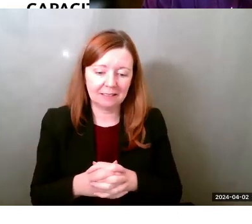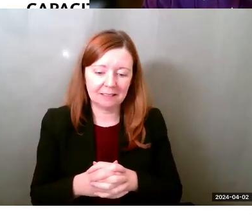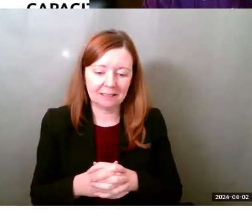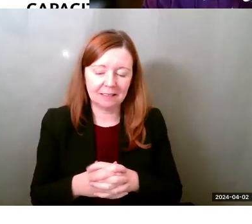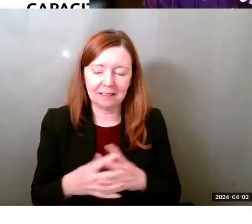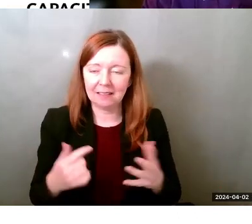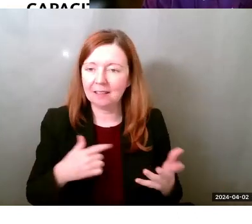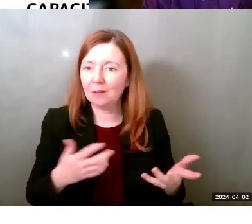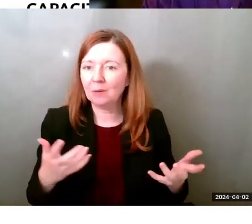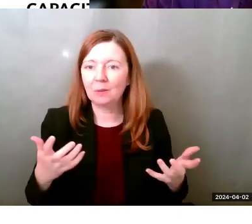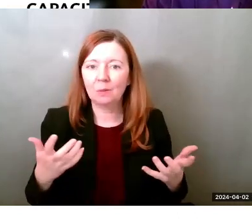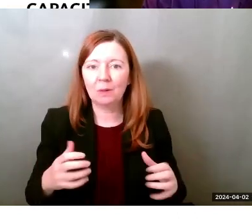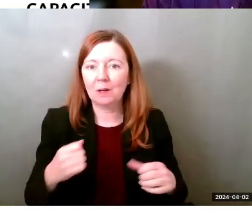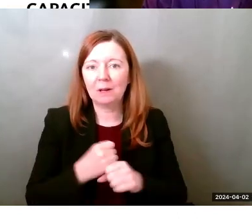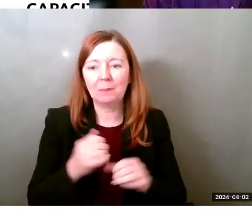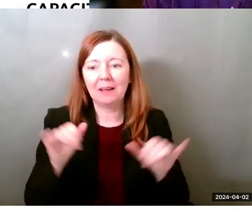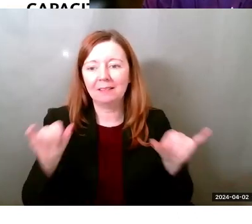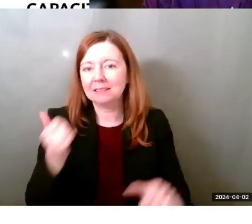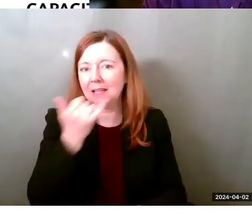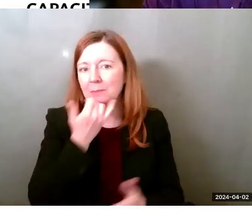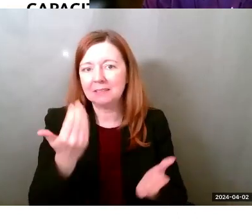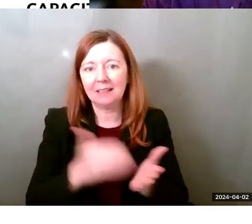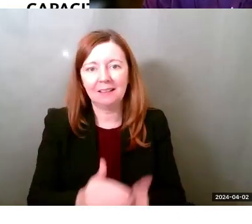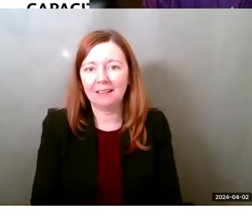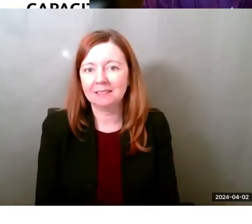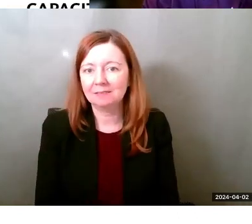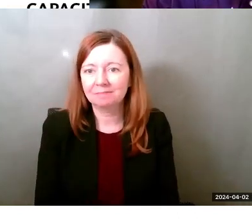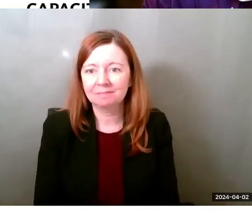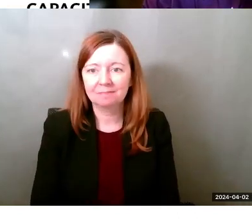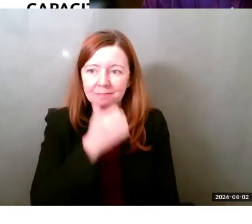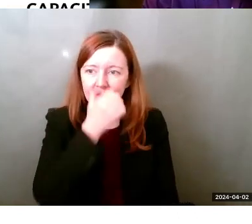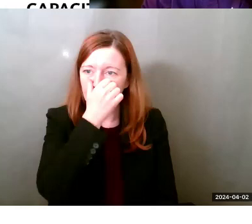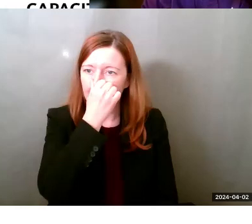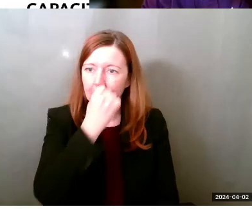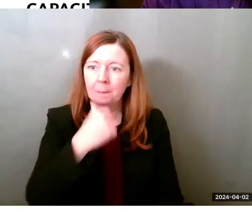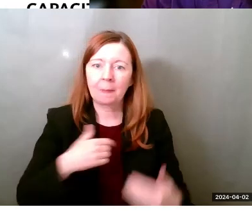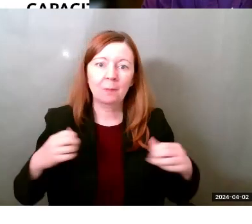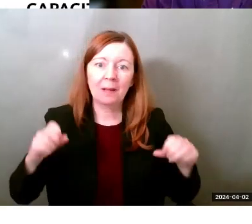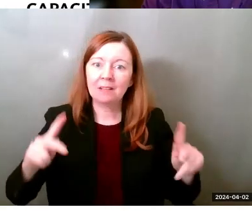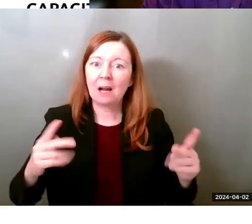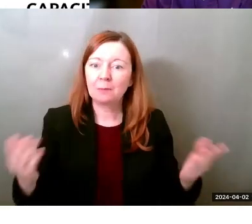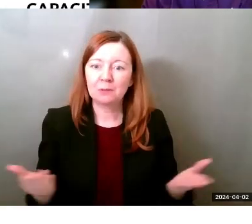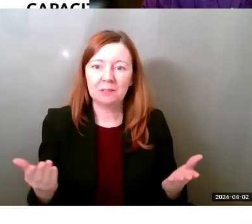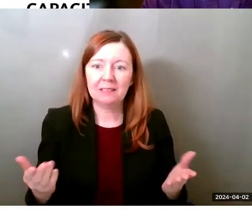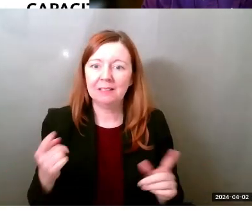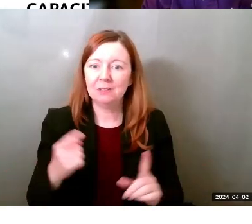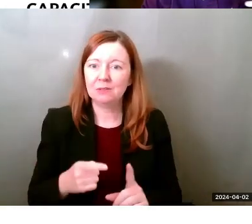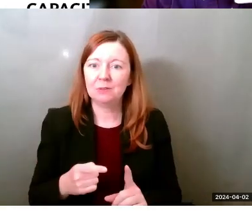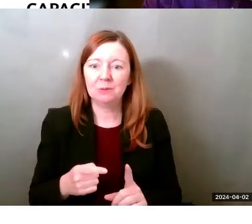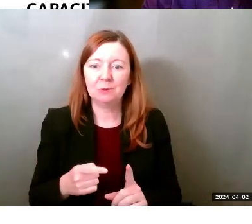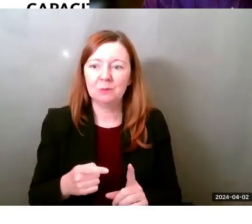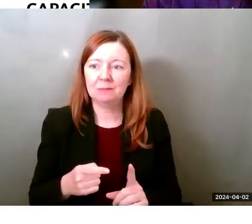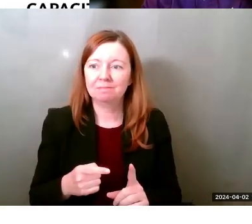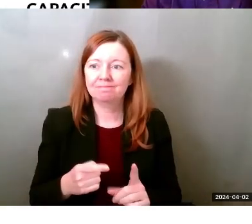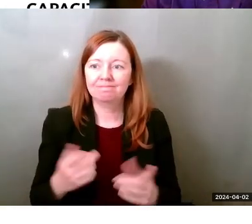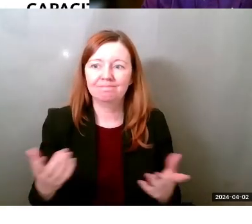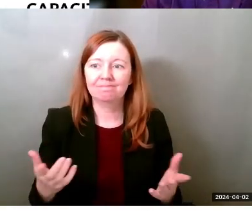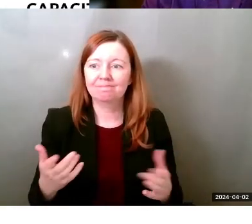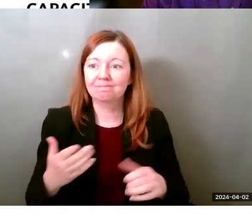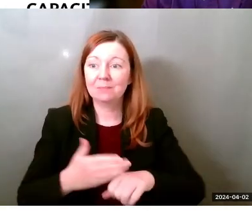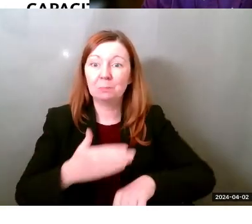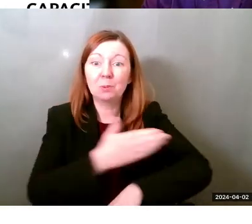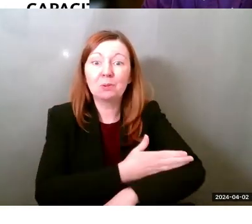we don't want to make the same mistake, right? And we have an opportunity here to